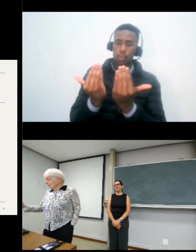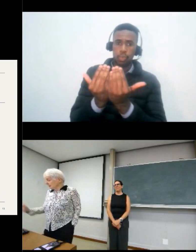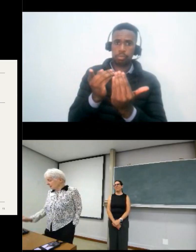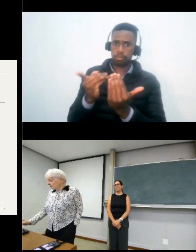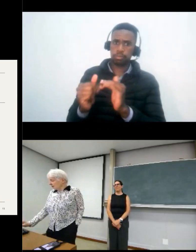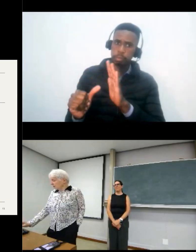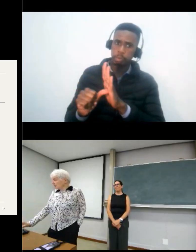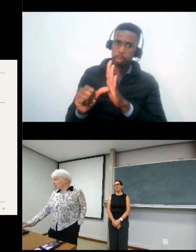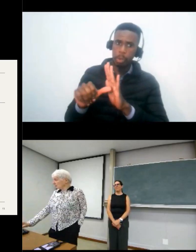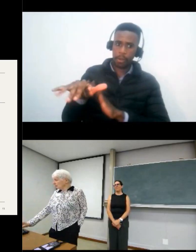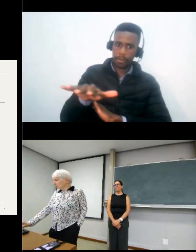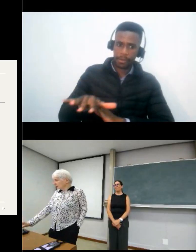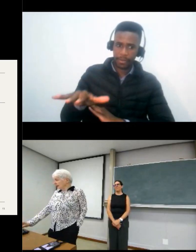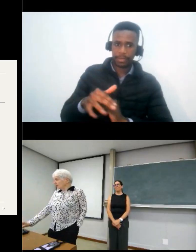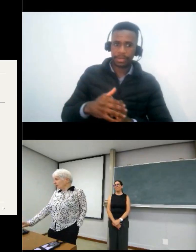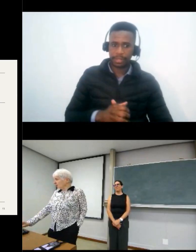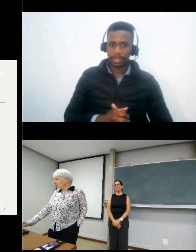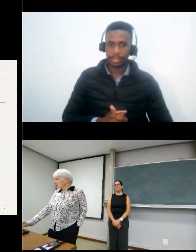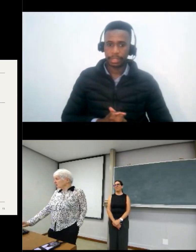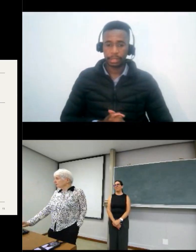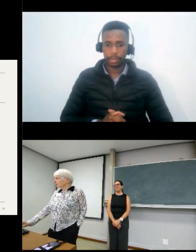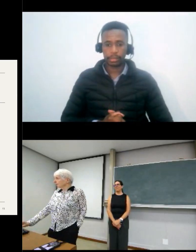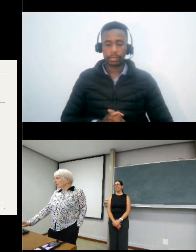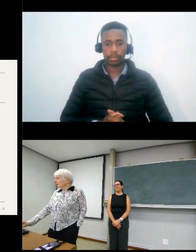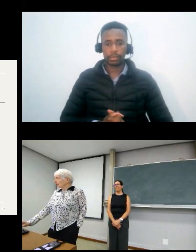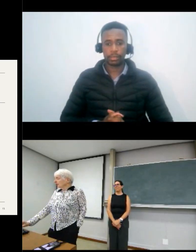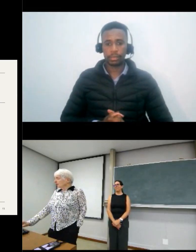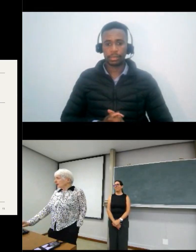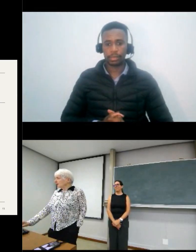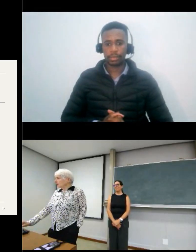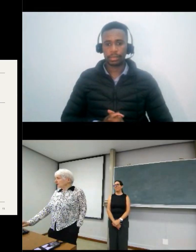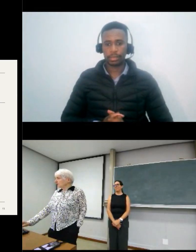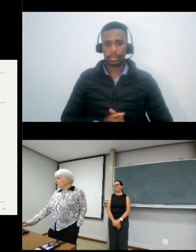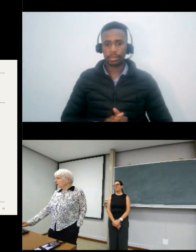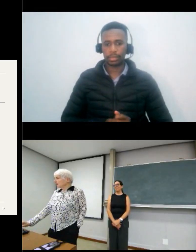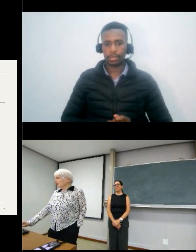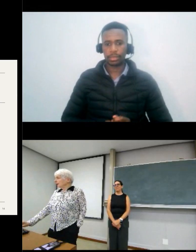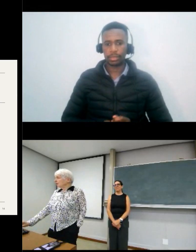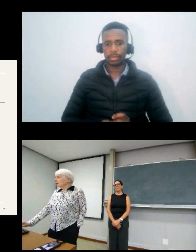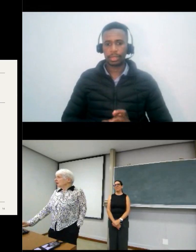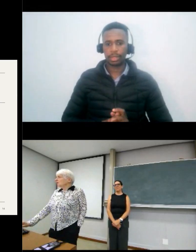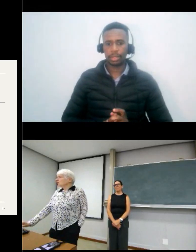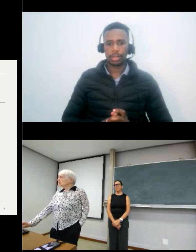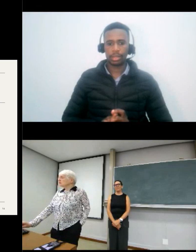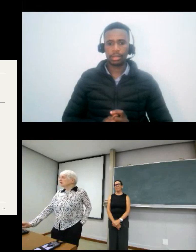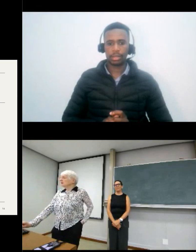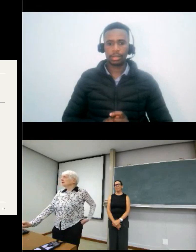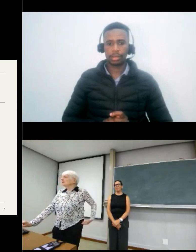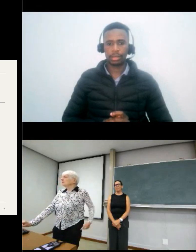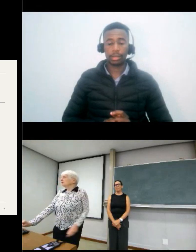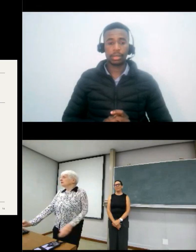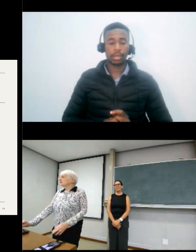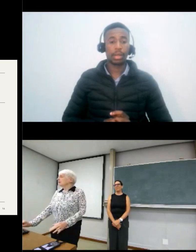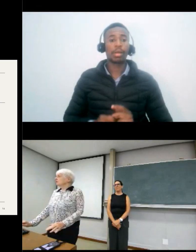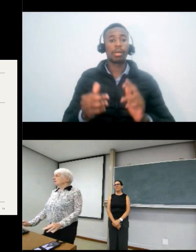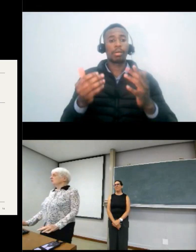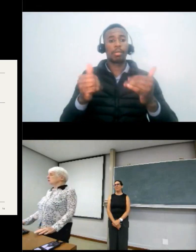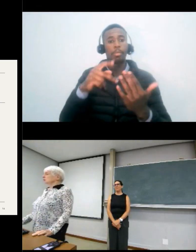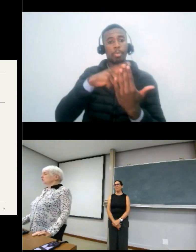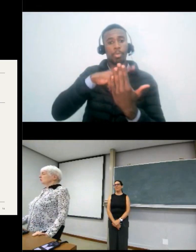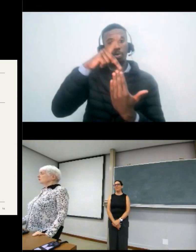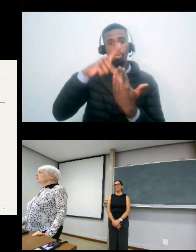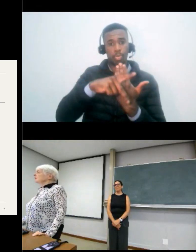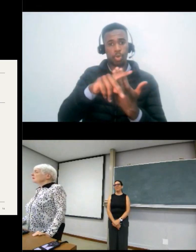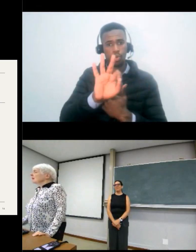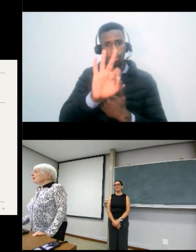This we've just recently published in a paper. Okay. Project 3, the development